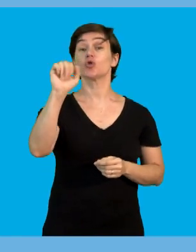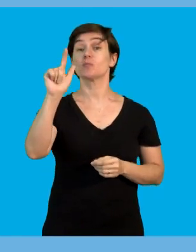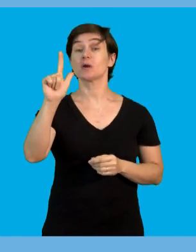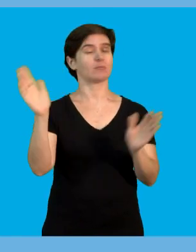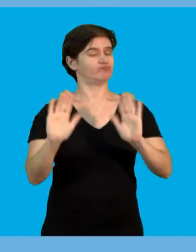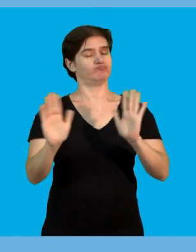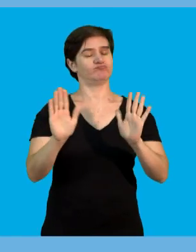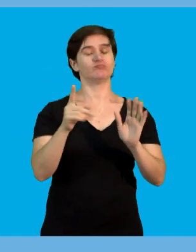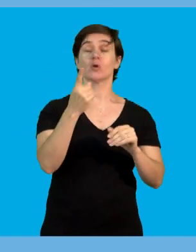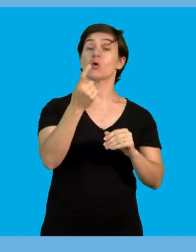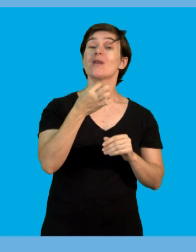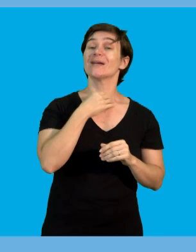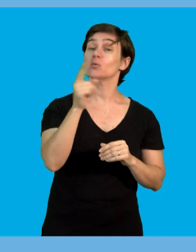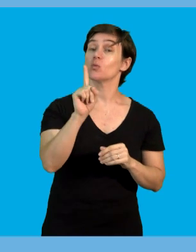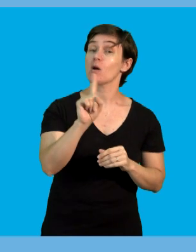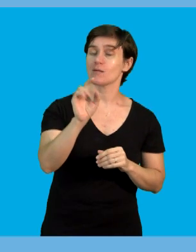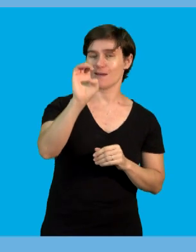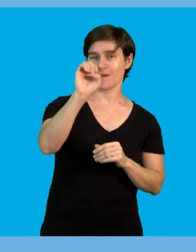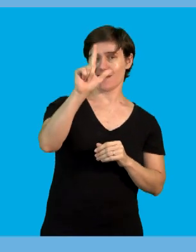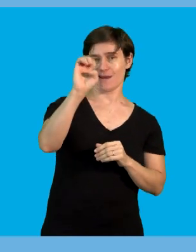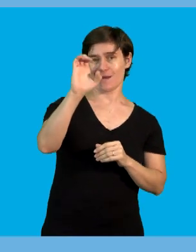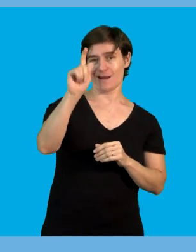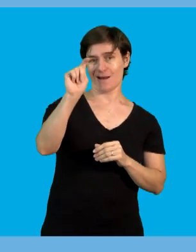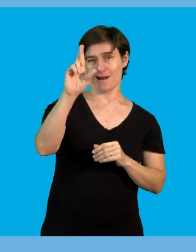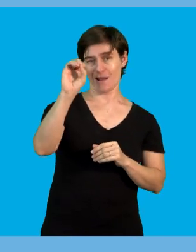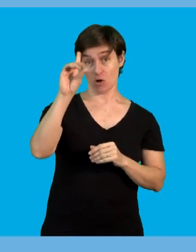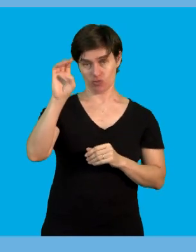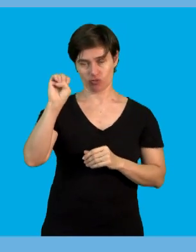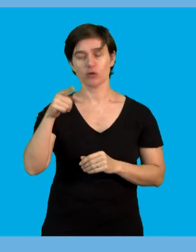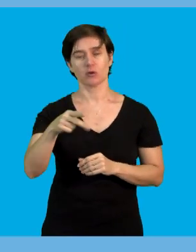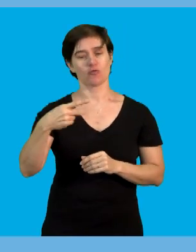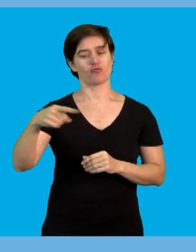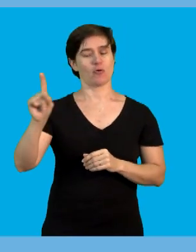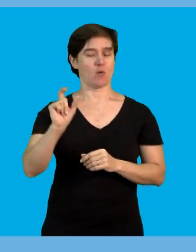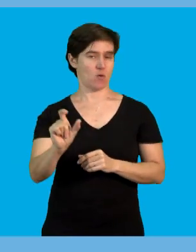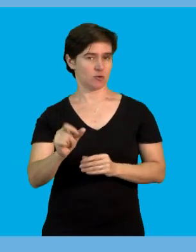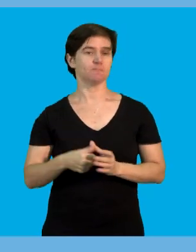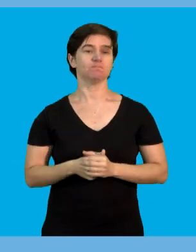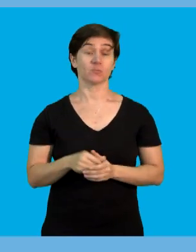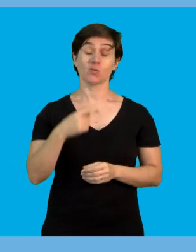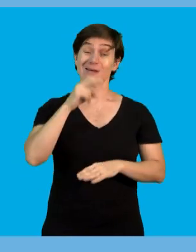to them as electrodes. So it needs electrodes,